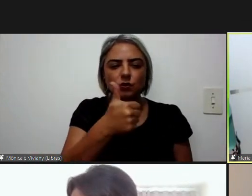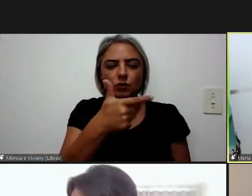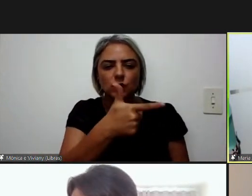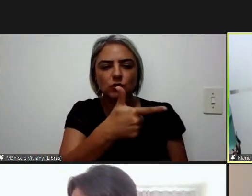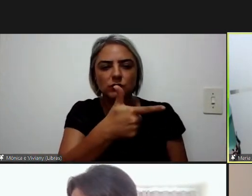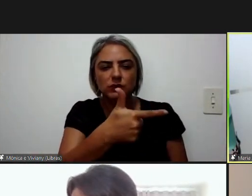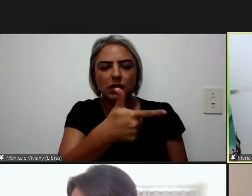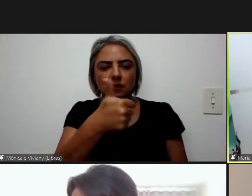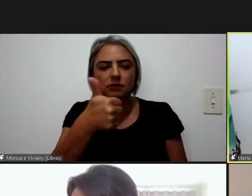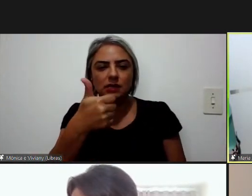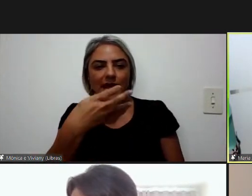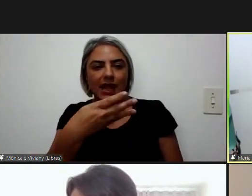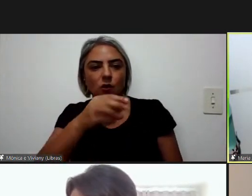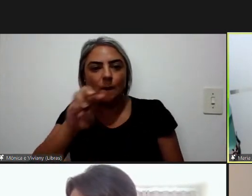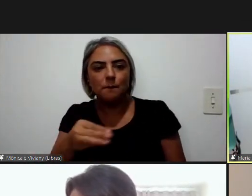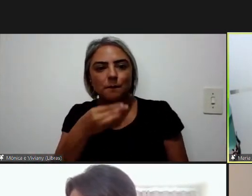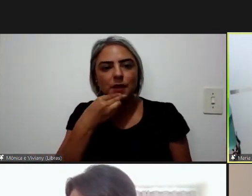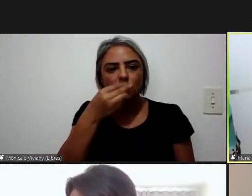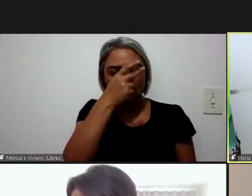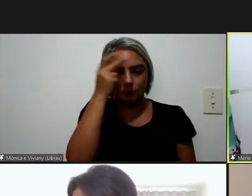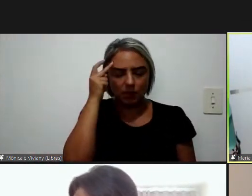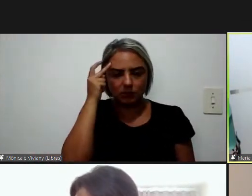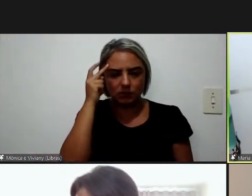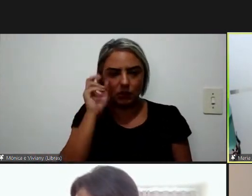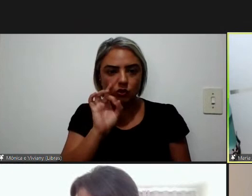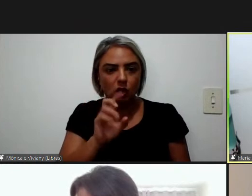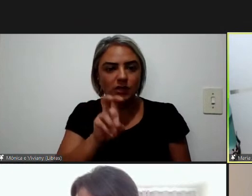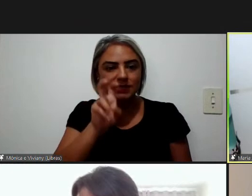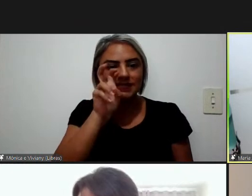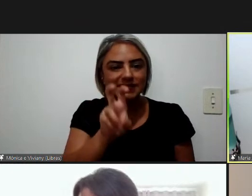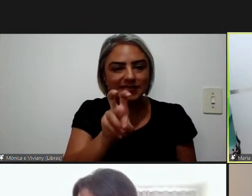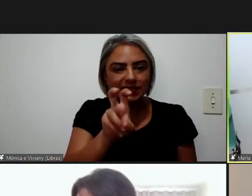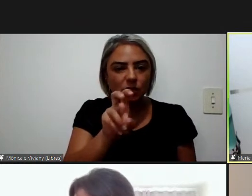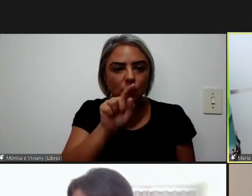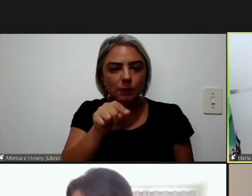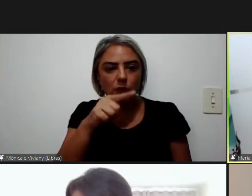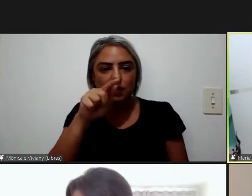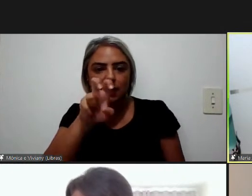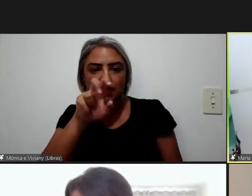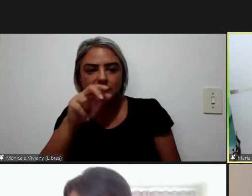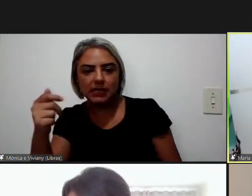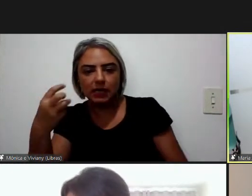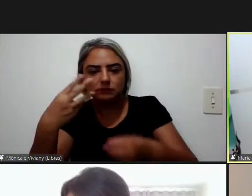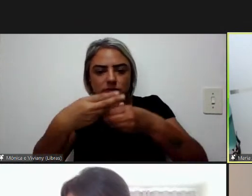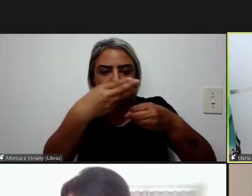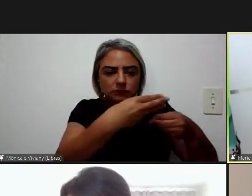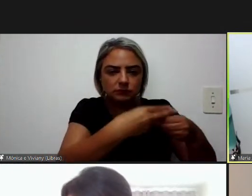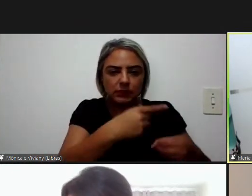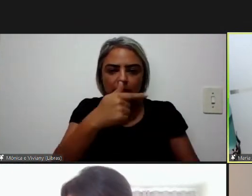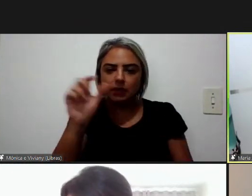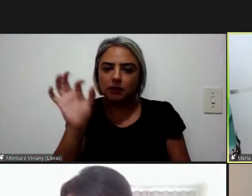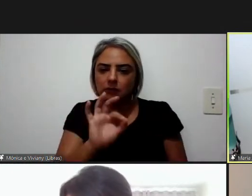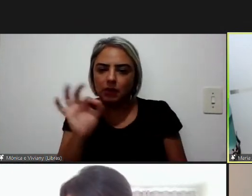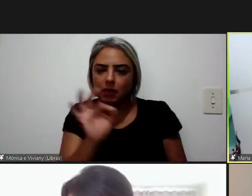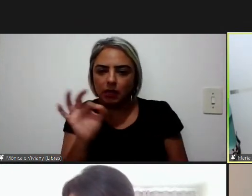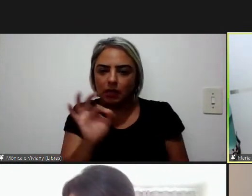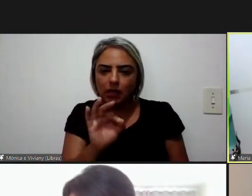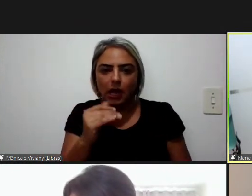almost 214 million people. We have 5,000, more than